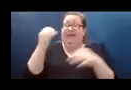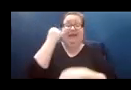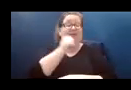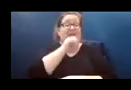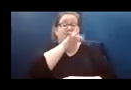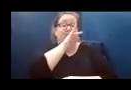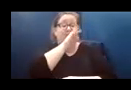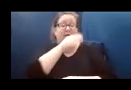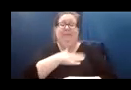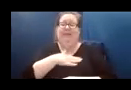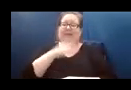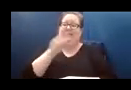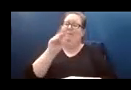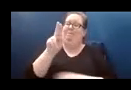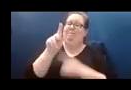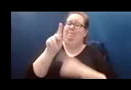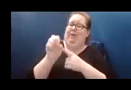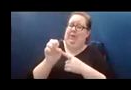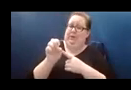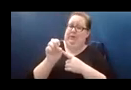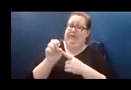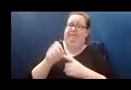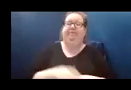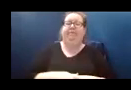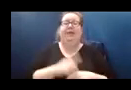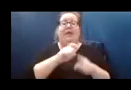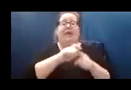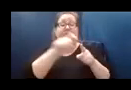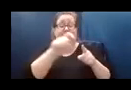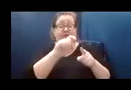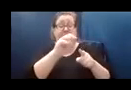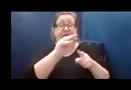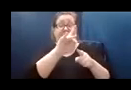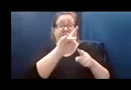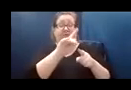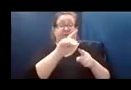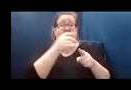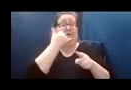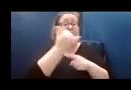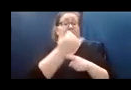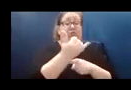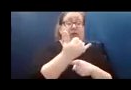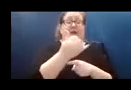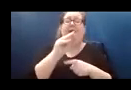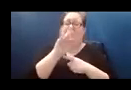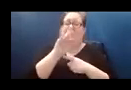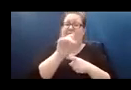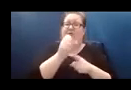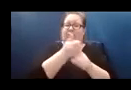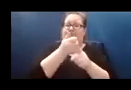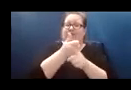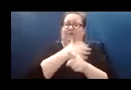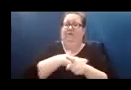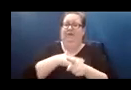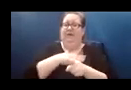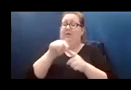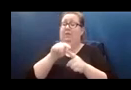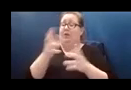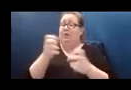speaking. And if you joined by dialing in, you can mute and unmute yourself. I'd like to introduce Drew Curtis